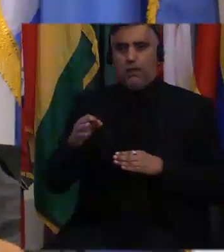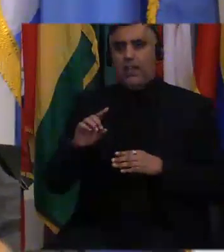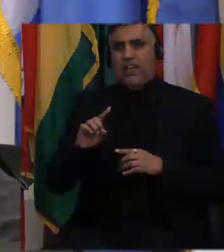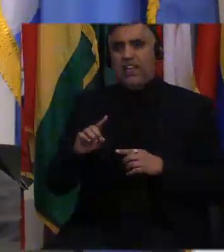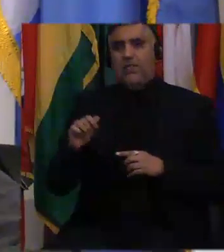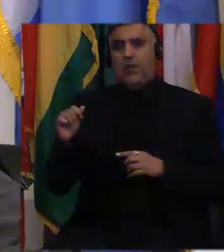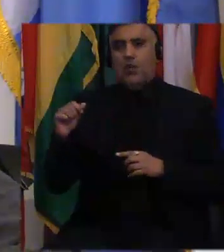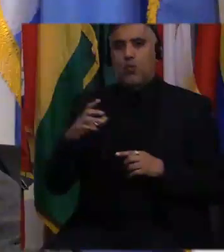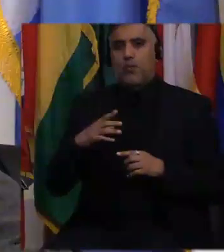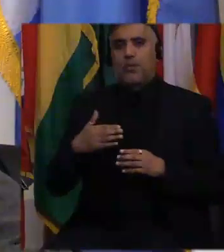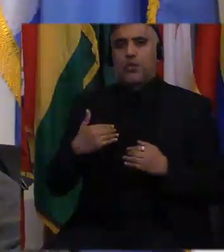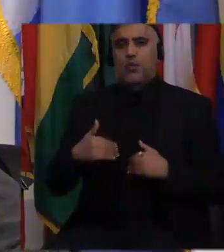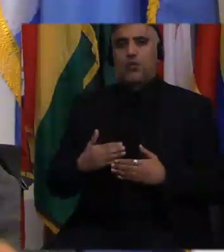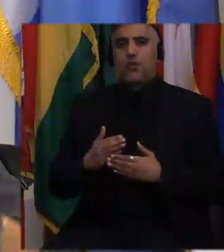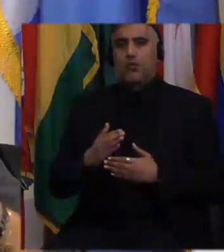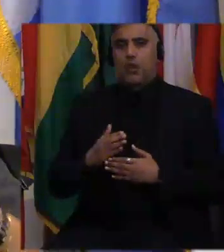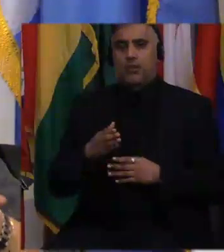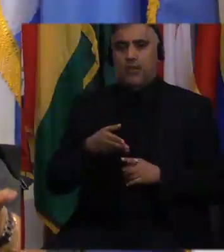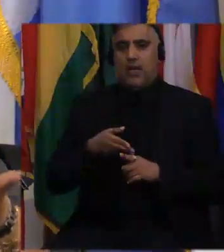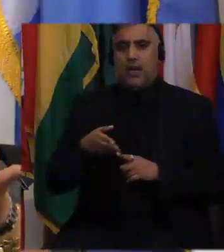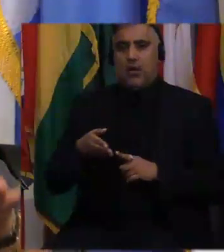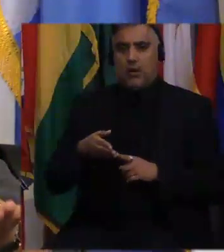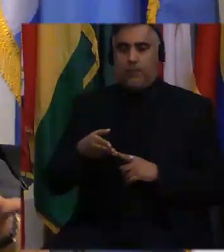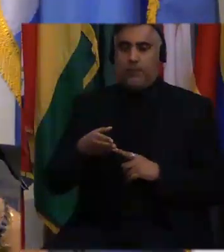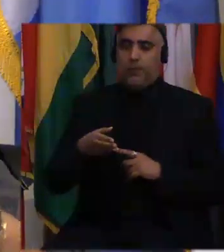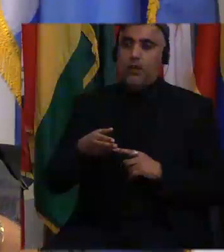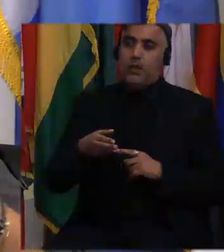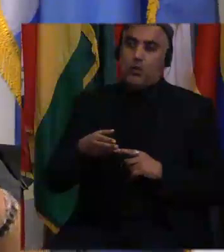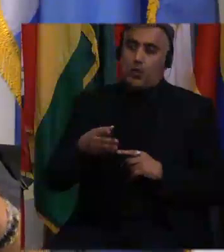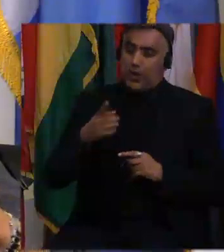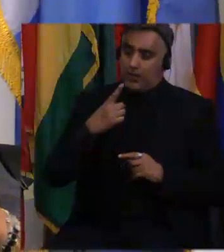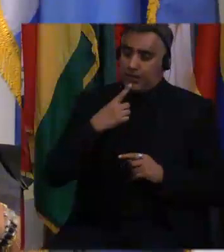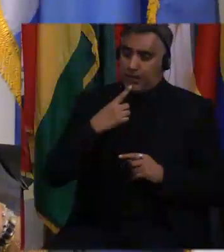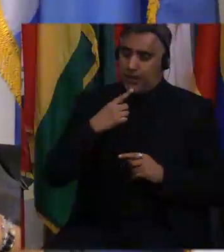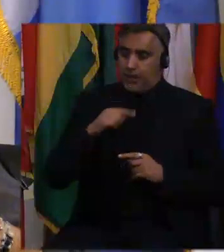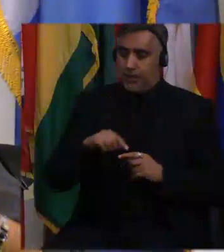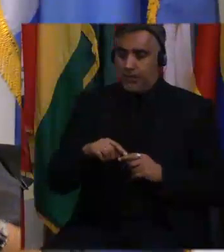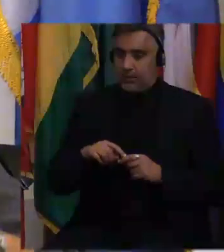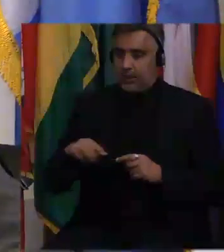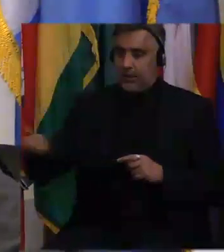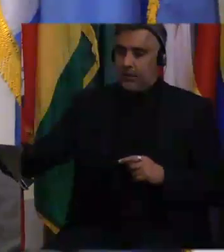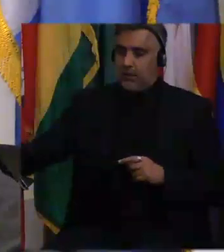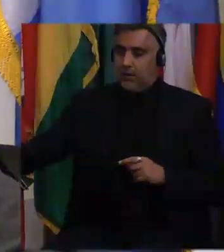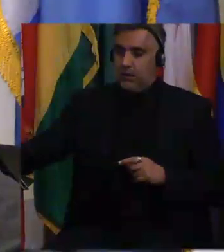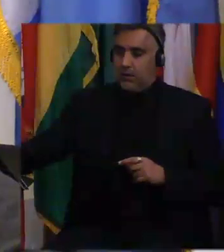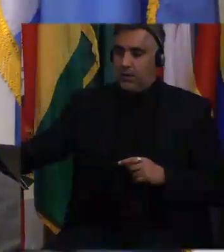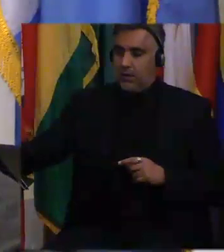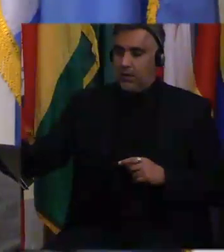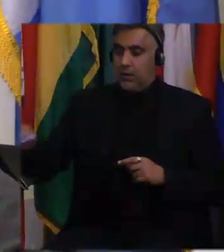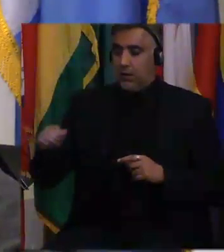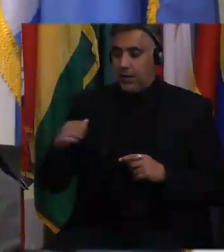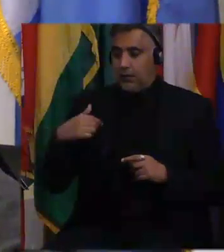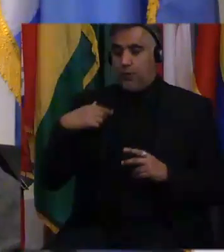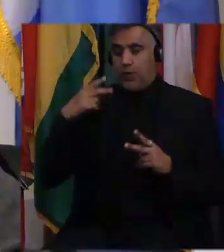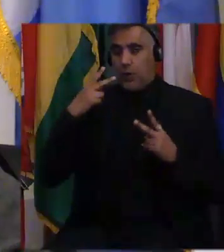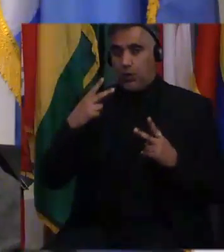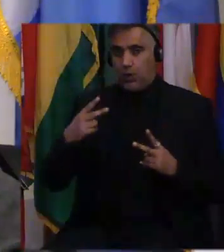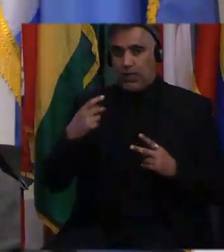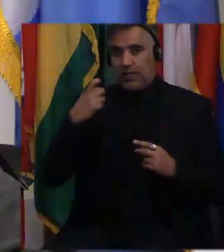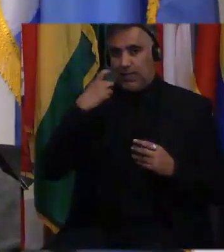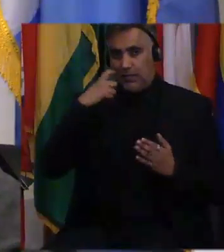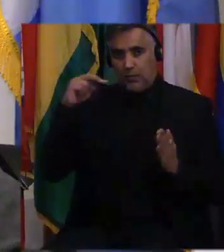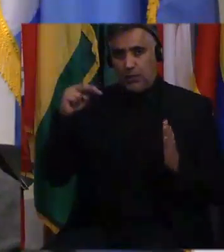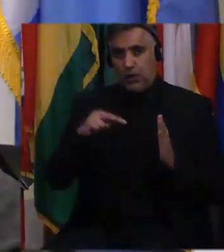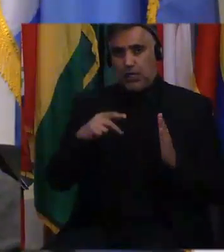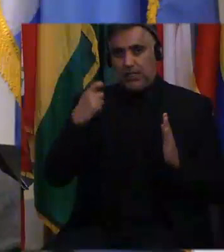even women's human rights area. In that, what I'm saying here is that, for instance, if we look at the very